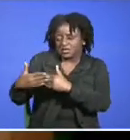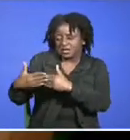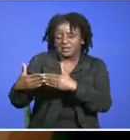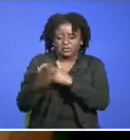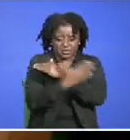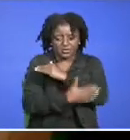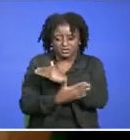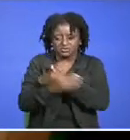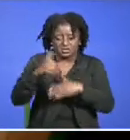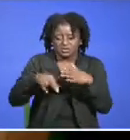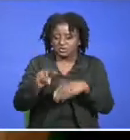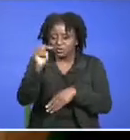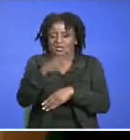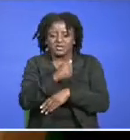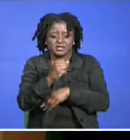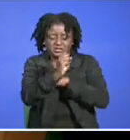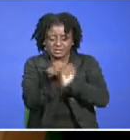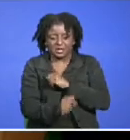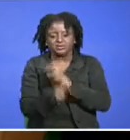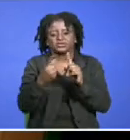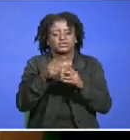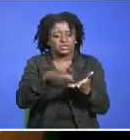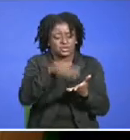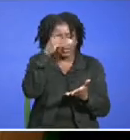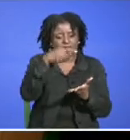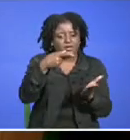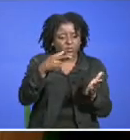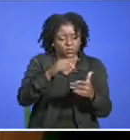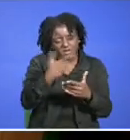to learn. Well, this is a